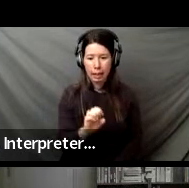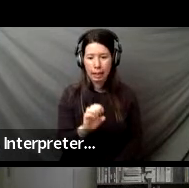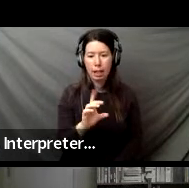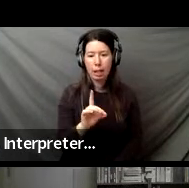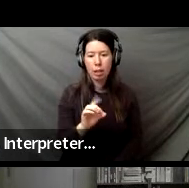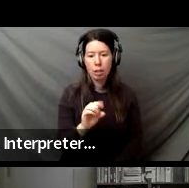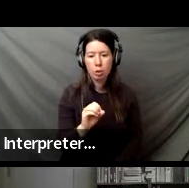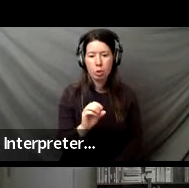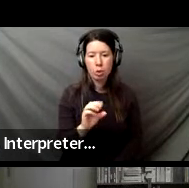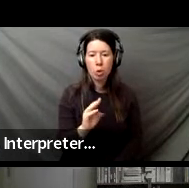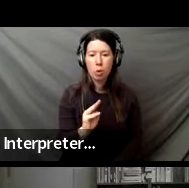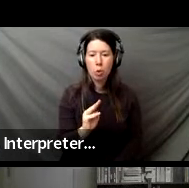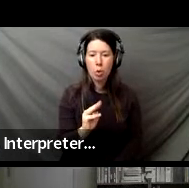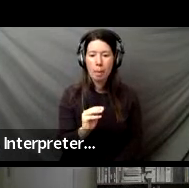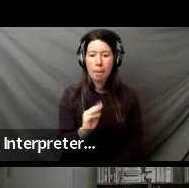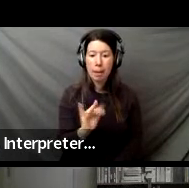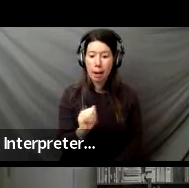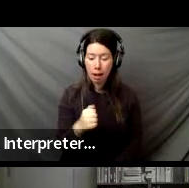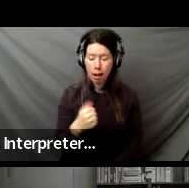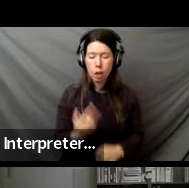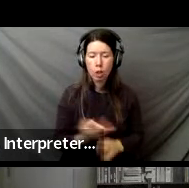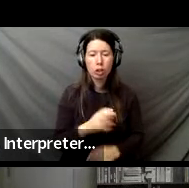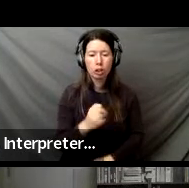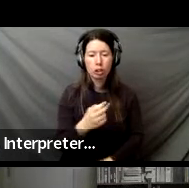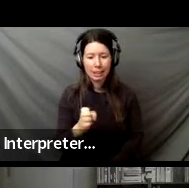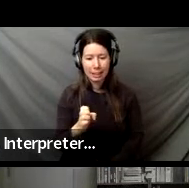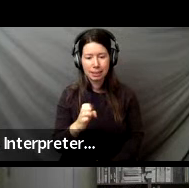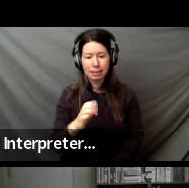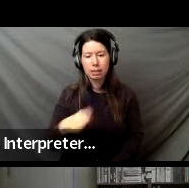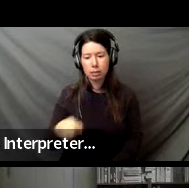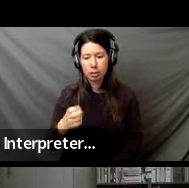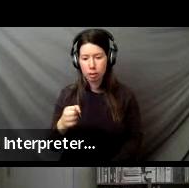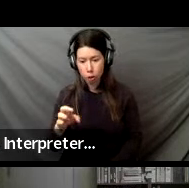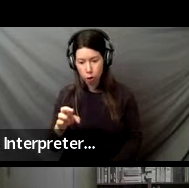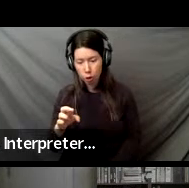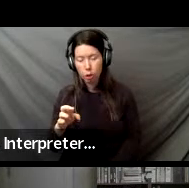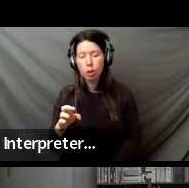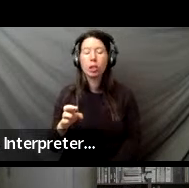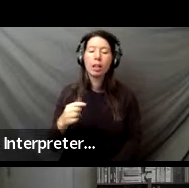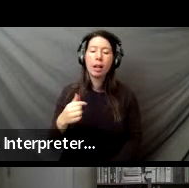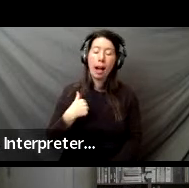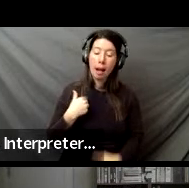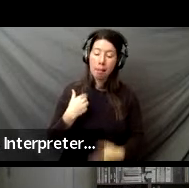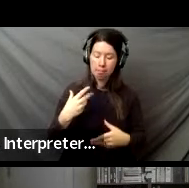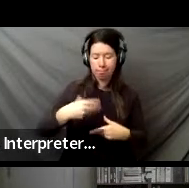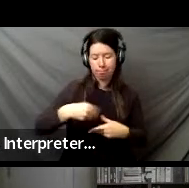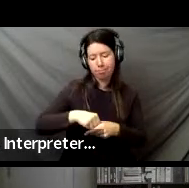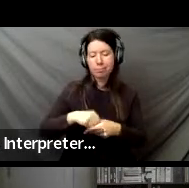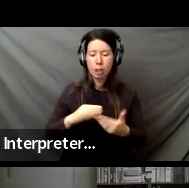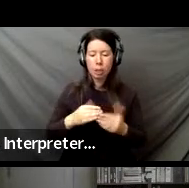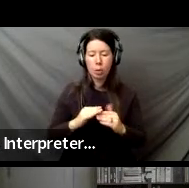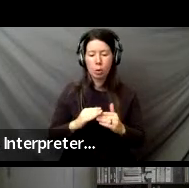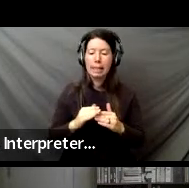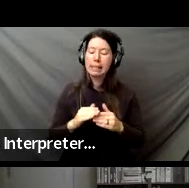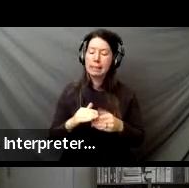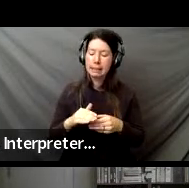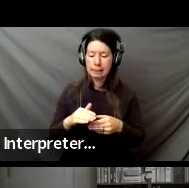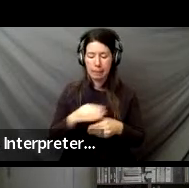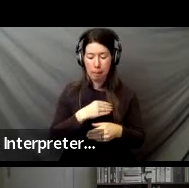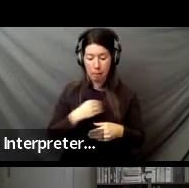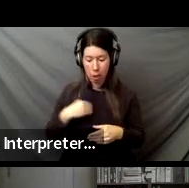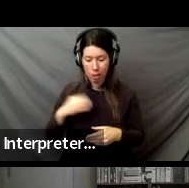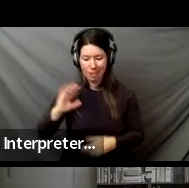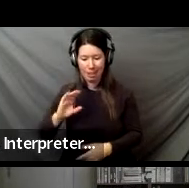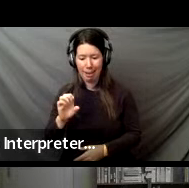her pronouns, and I am a community member. I used to live in the Elliott neighborhood, and now I'm in